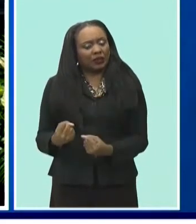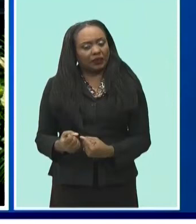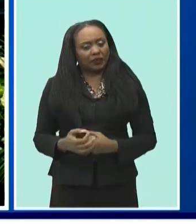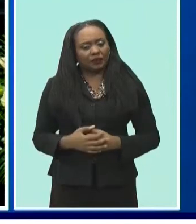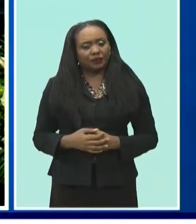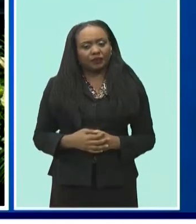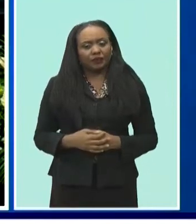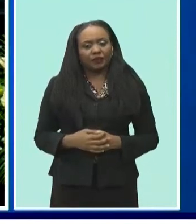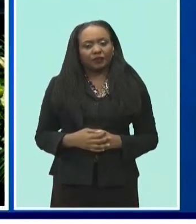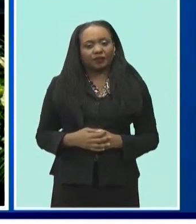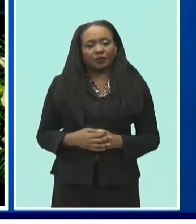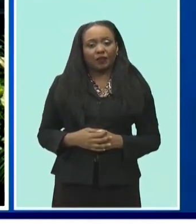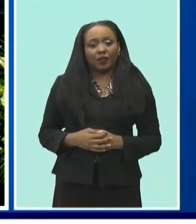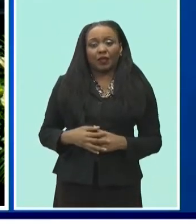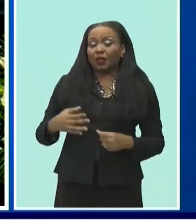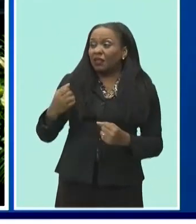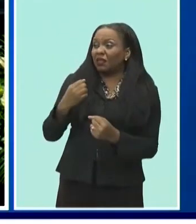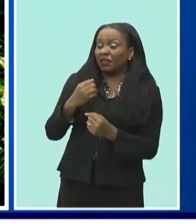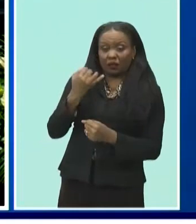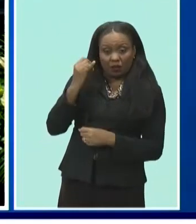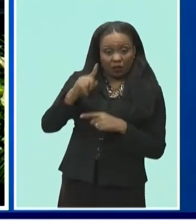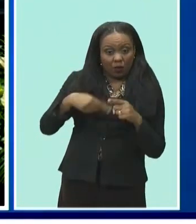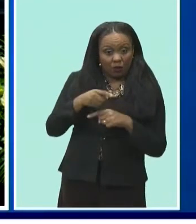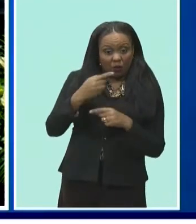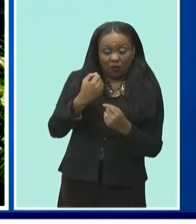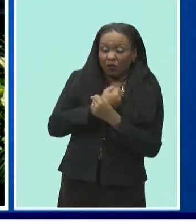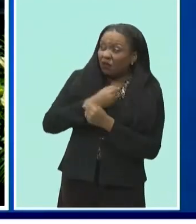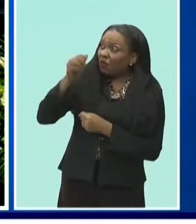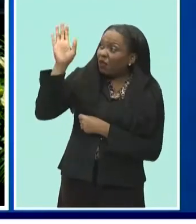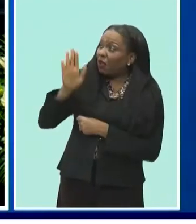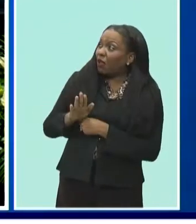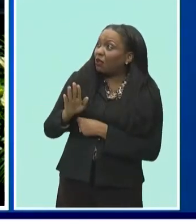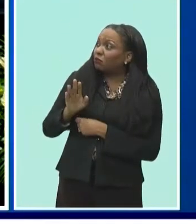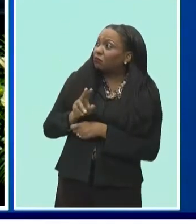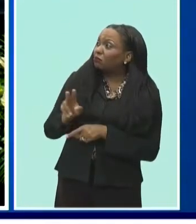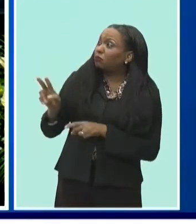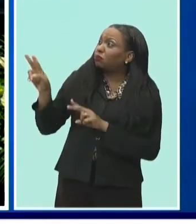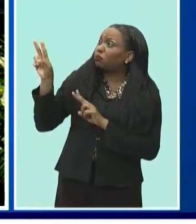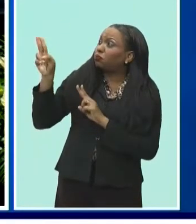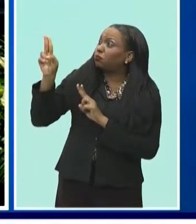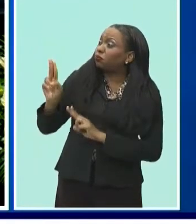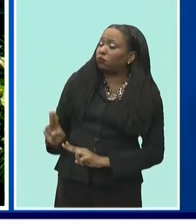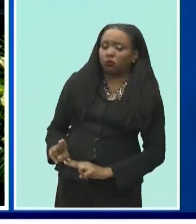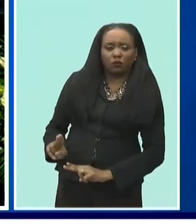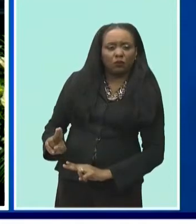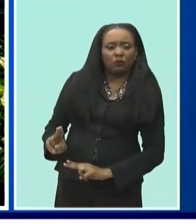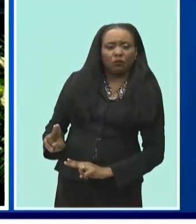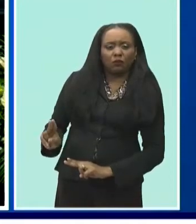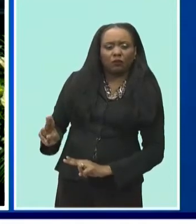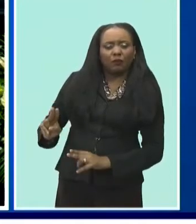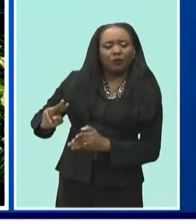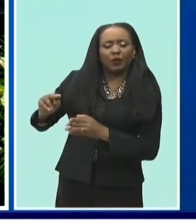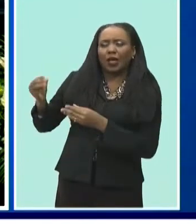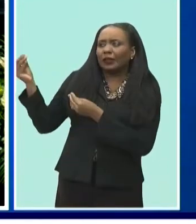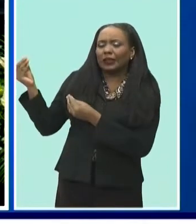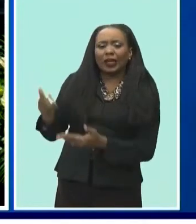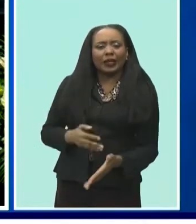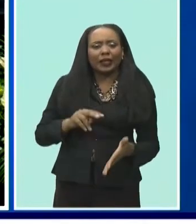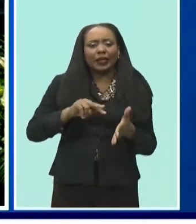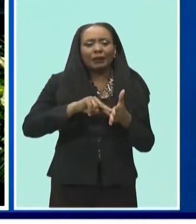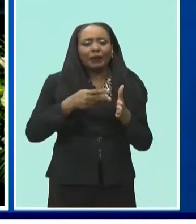You see, love for God is the genesis of love for humanity. And we must not forget the biblical injunction which says